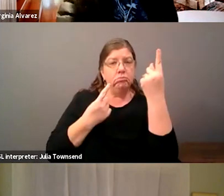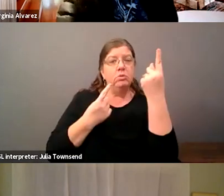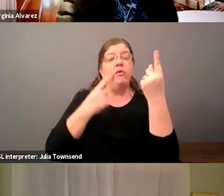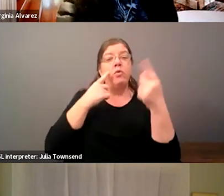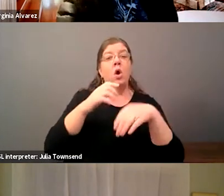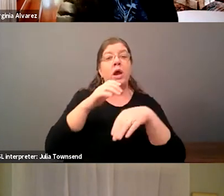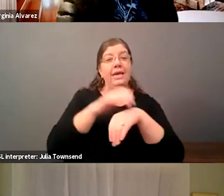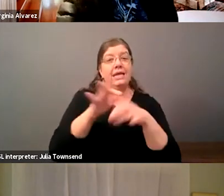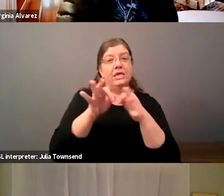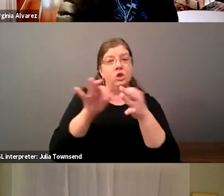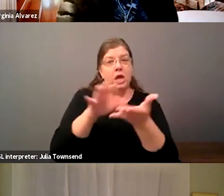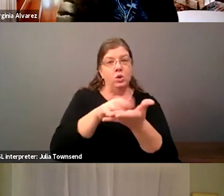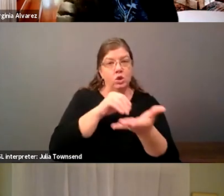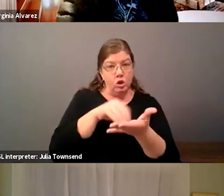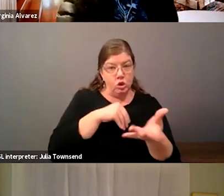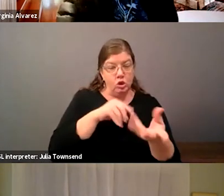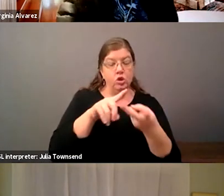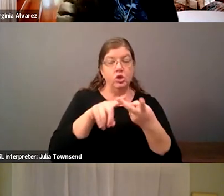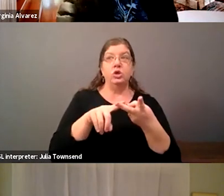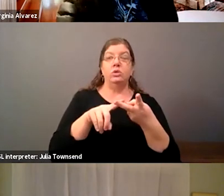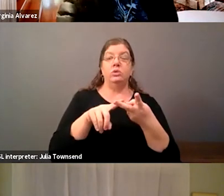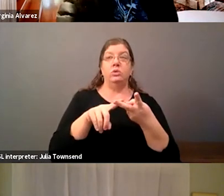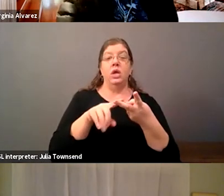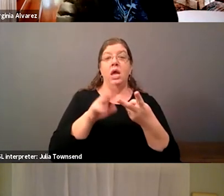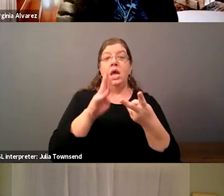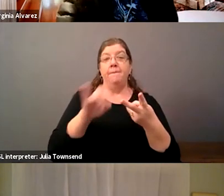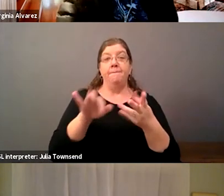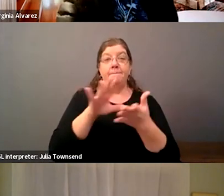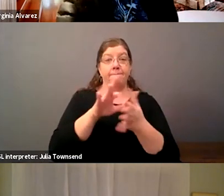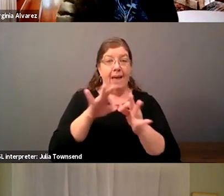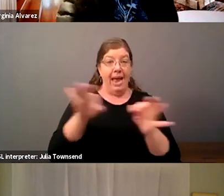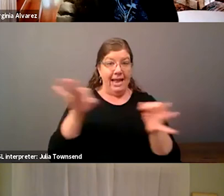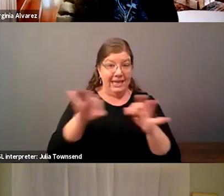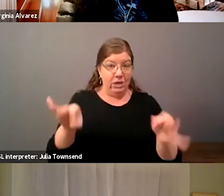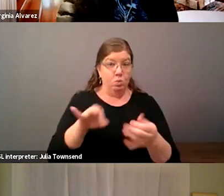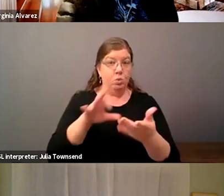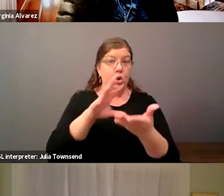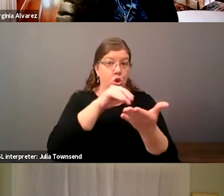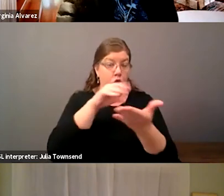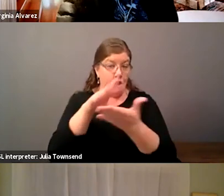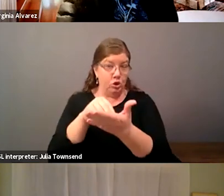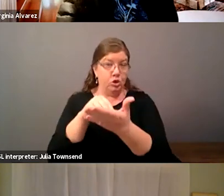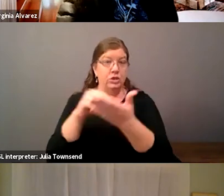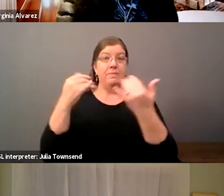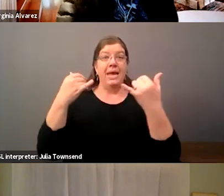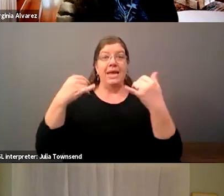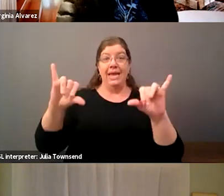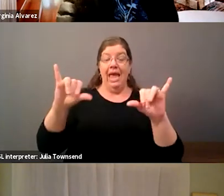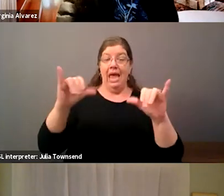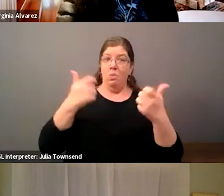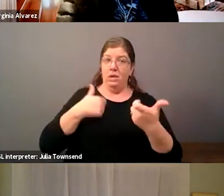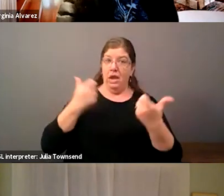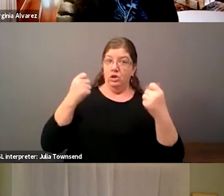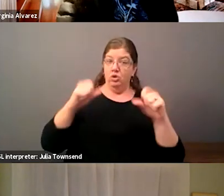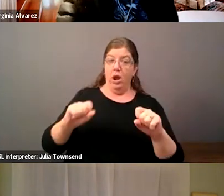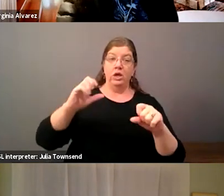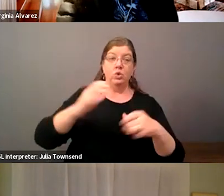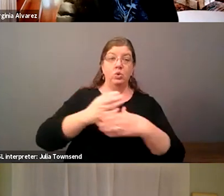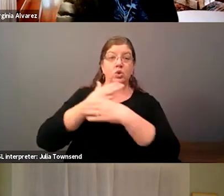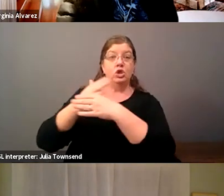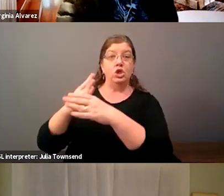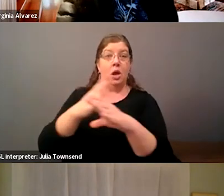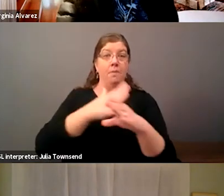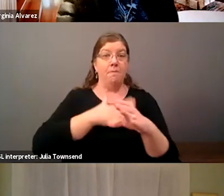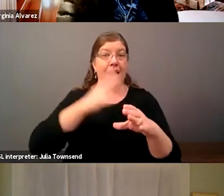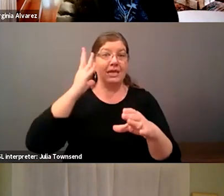language learners merging bilingual learners and yet um when i try to share my experience and my insights